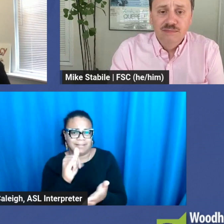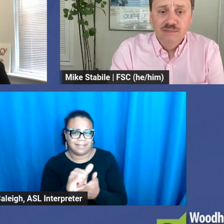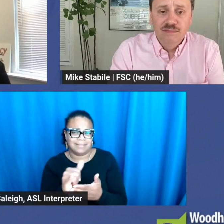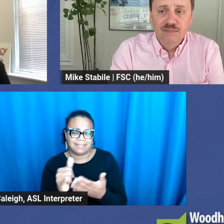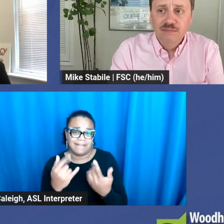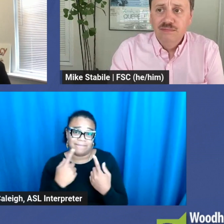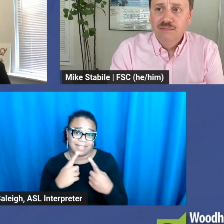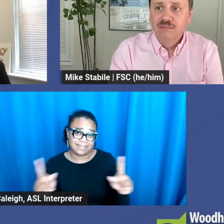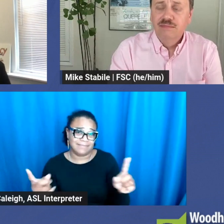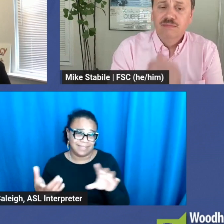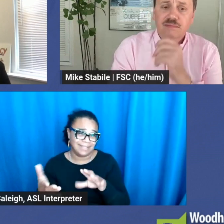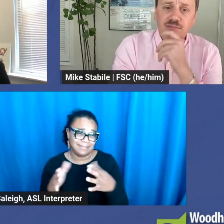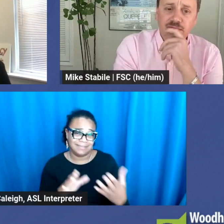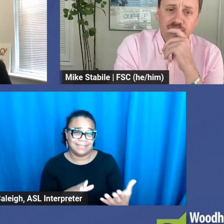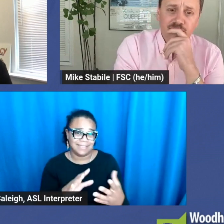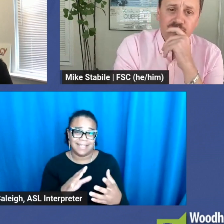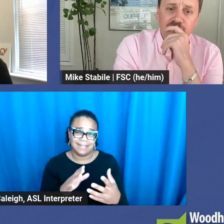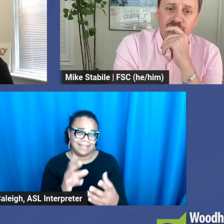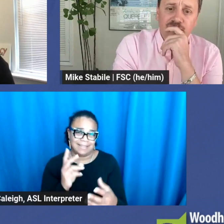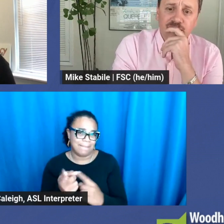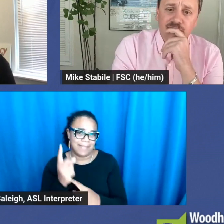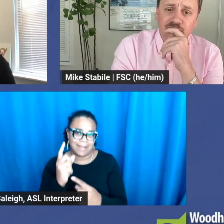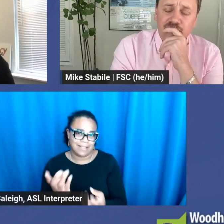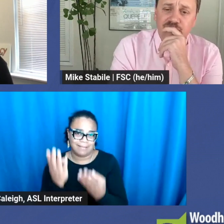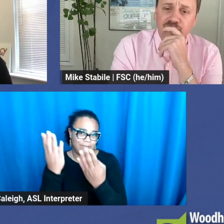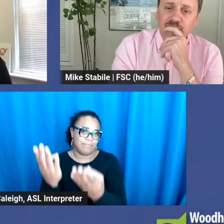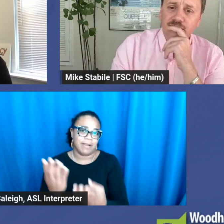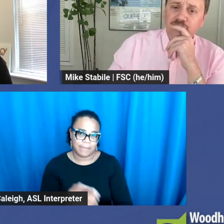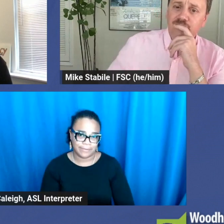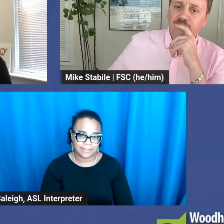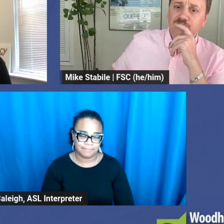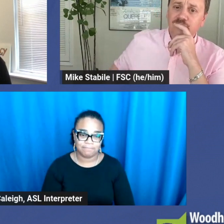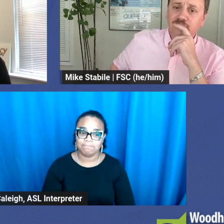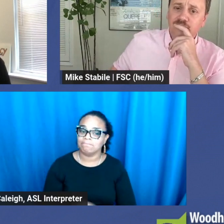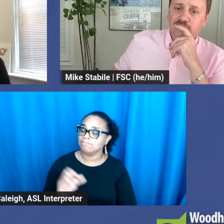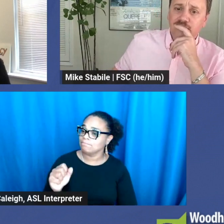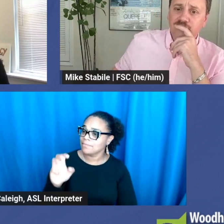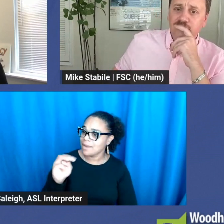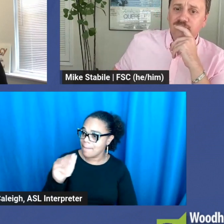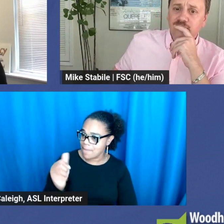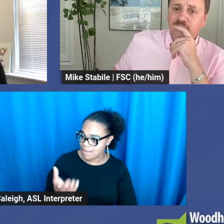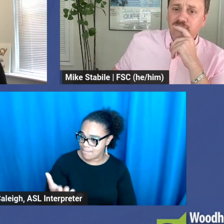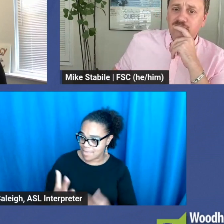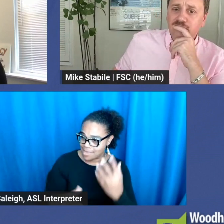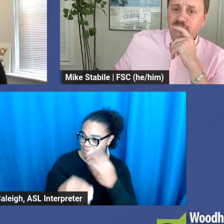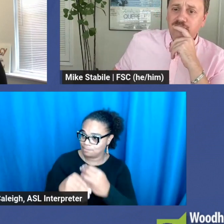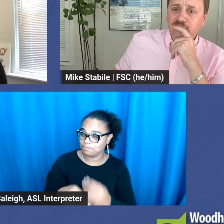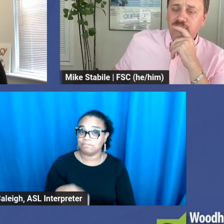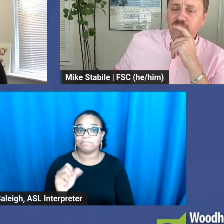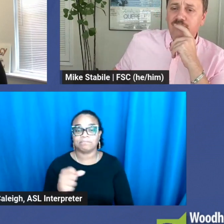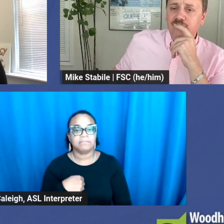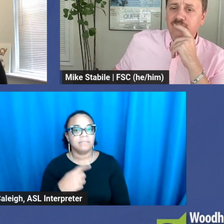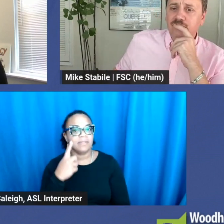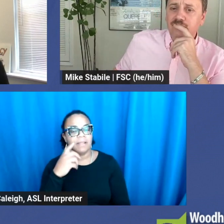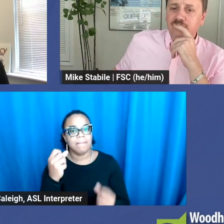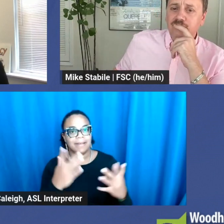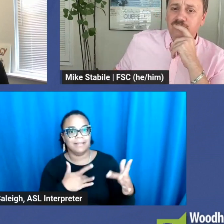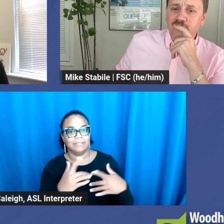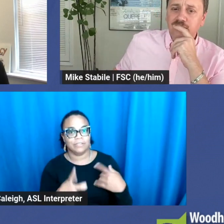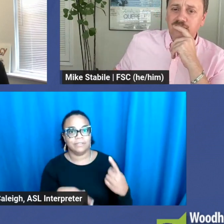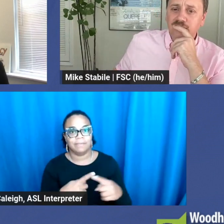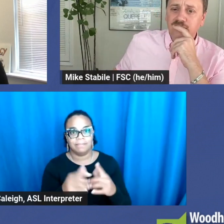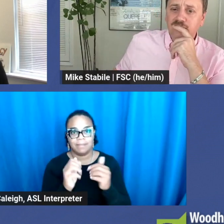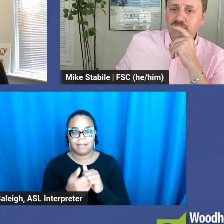Yeah. Emma, what about you? Yeah, so to that, I would add, I think a lot of the concerns around, how are